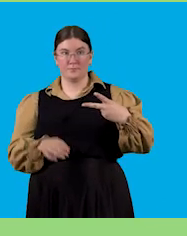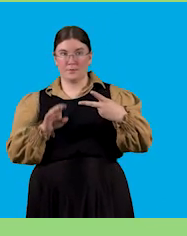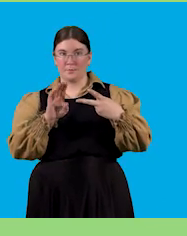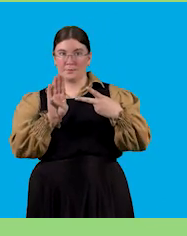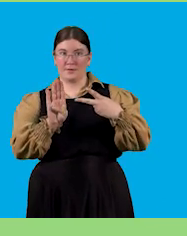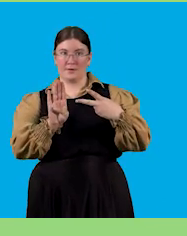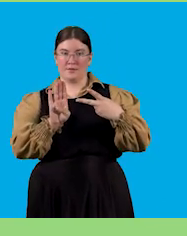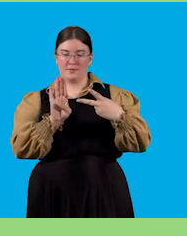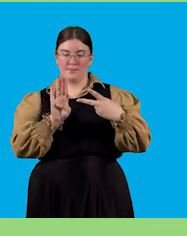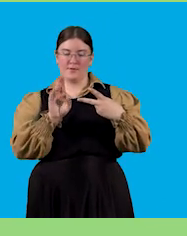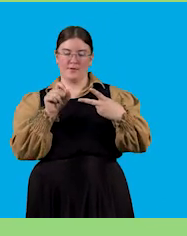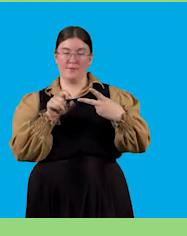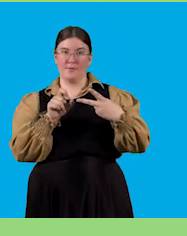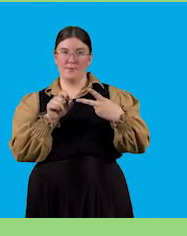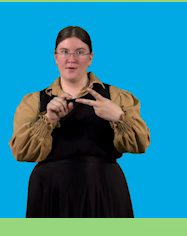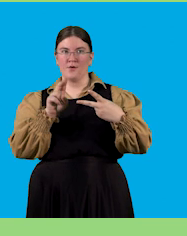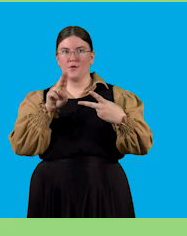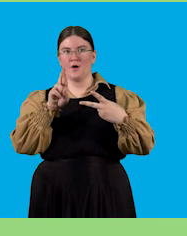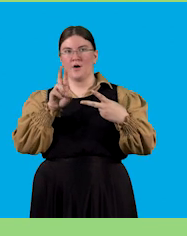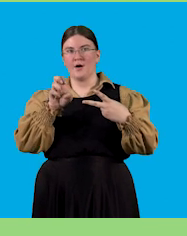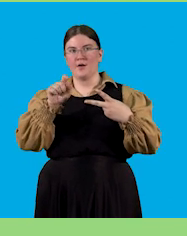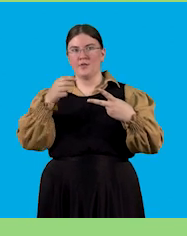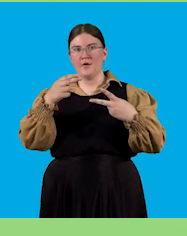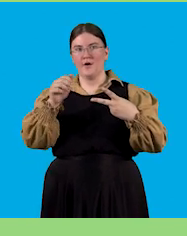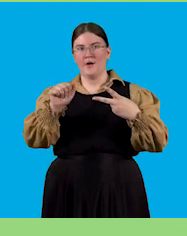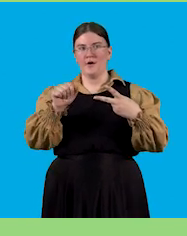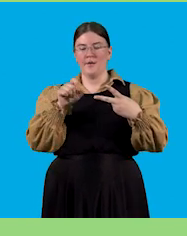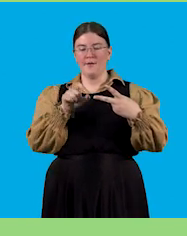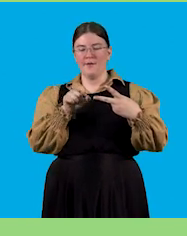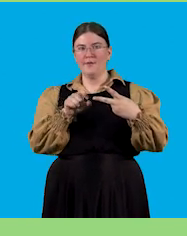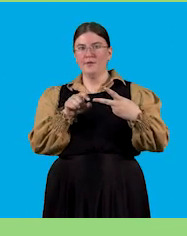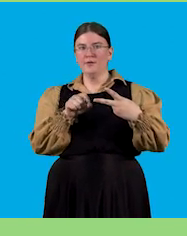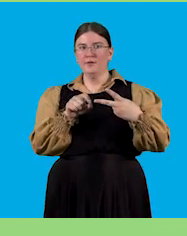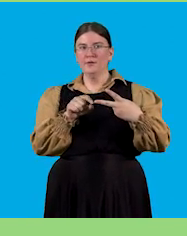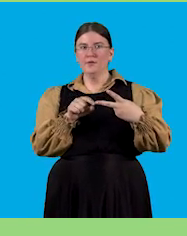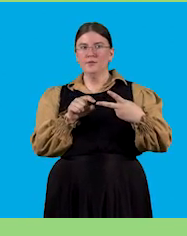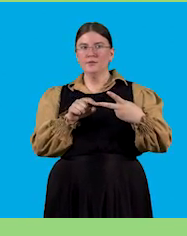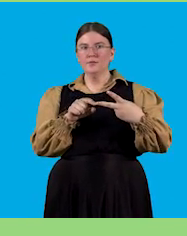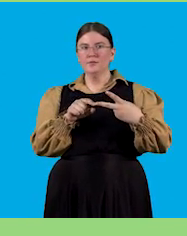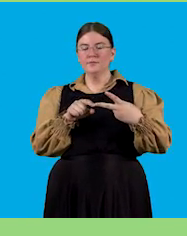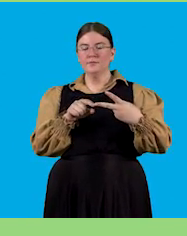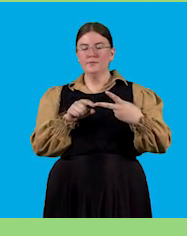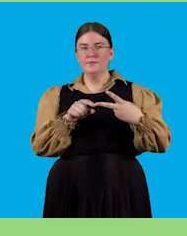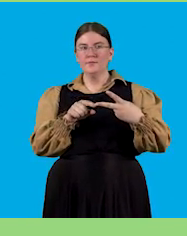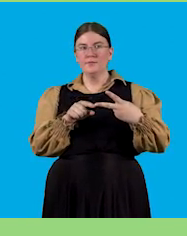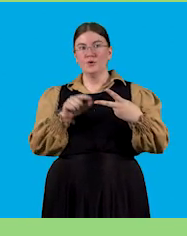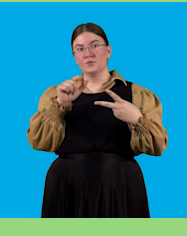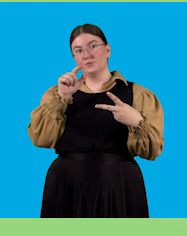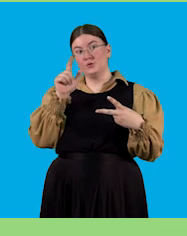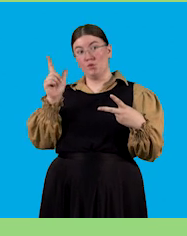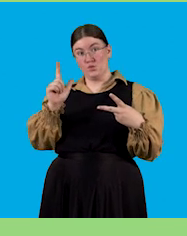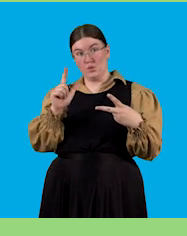Then B is the urethra. It is a duct that transports both